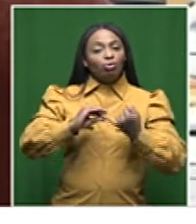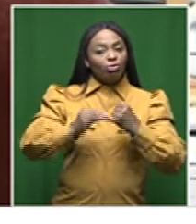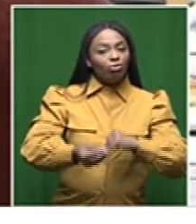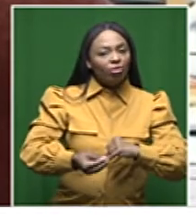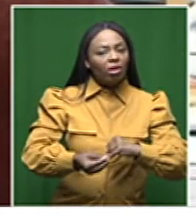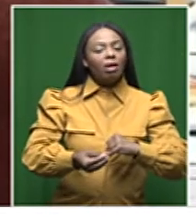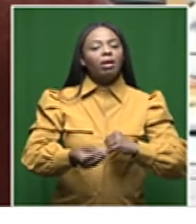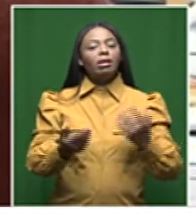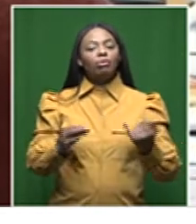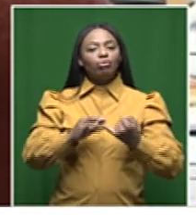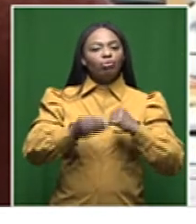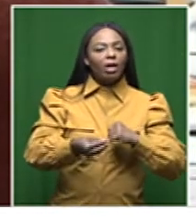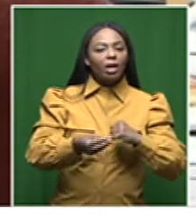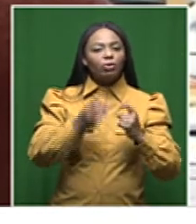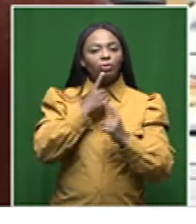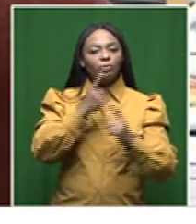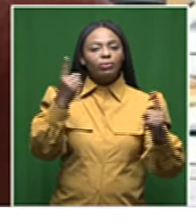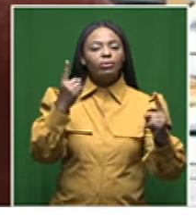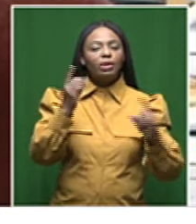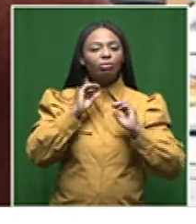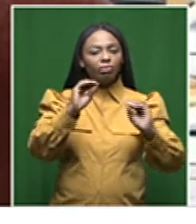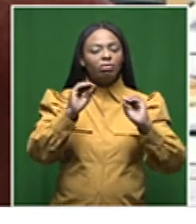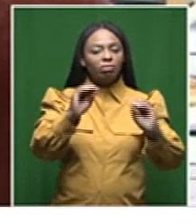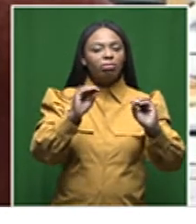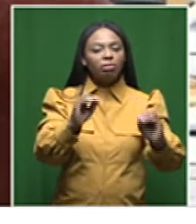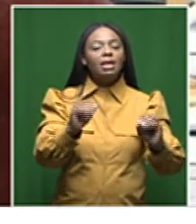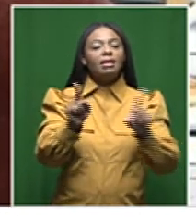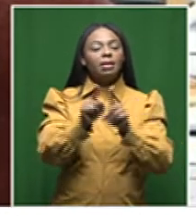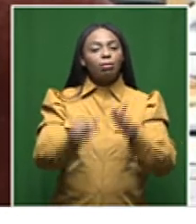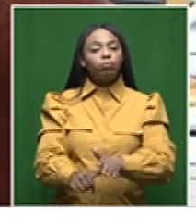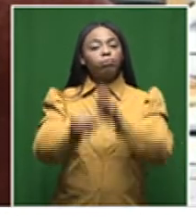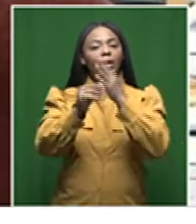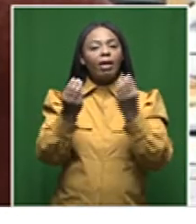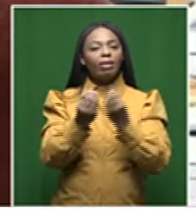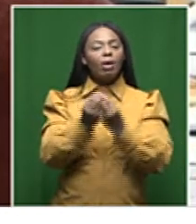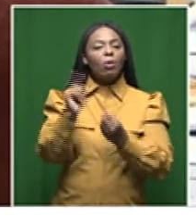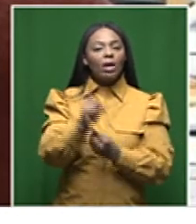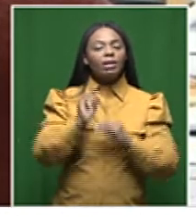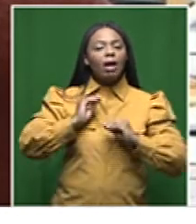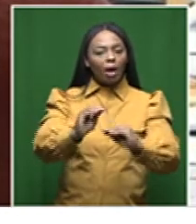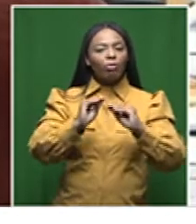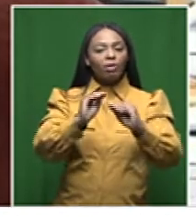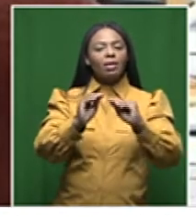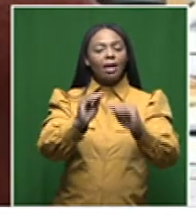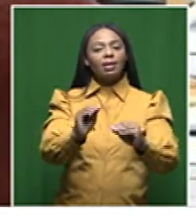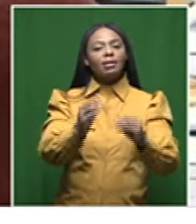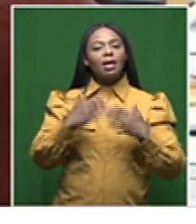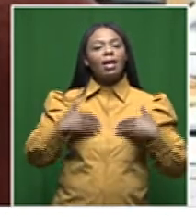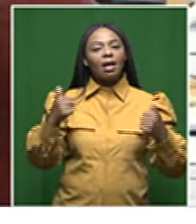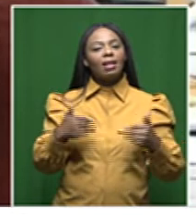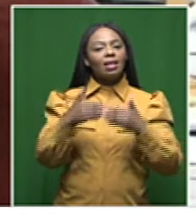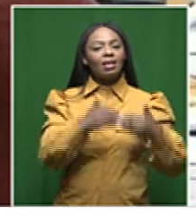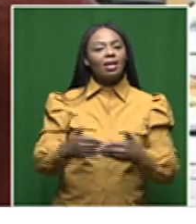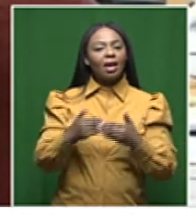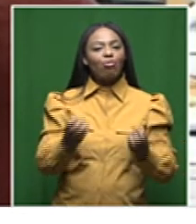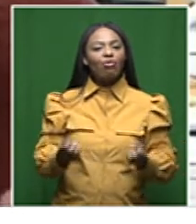to give the message. And in fact, the most important thing is to educate the healthcare providers